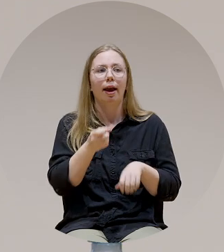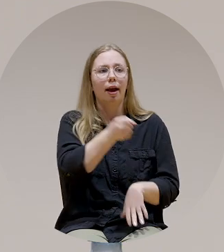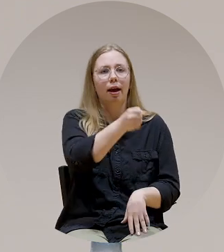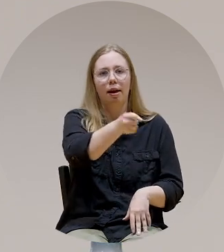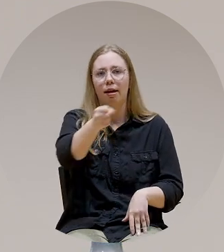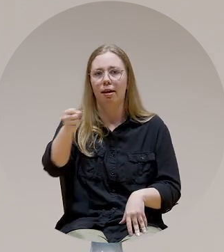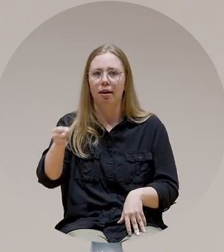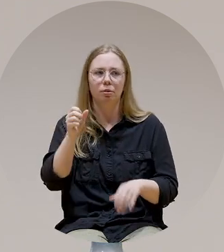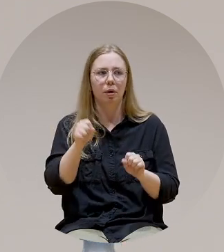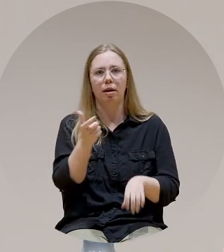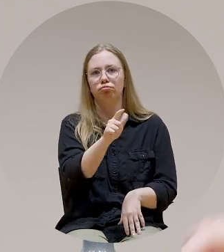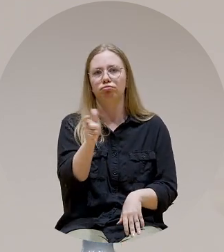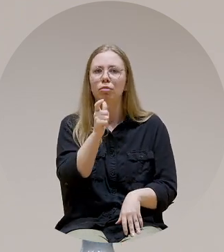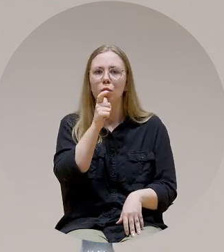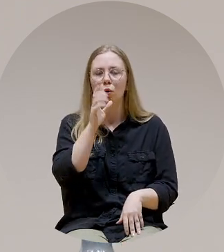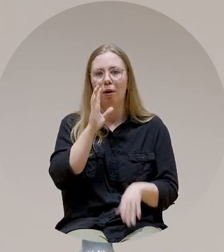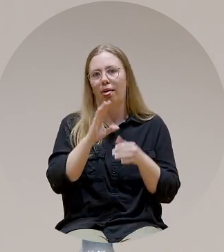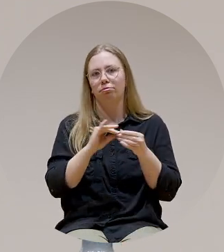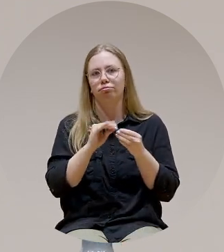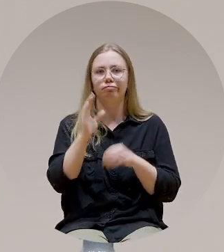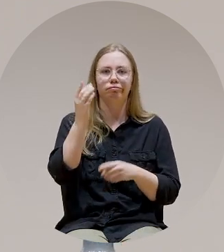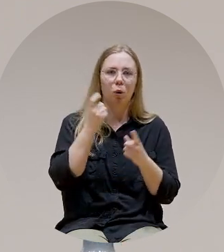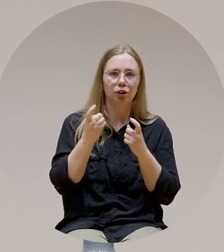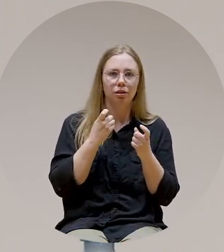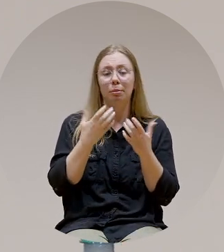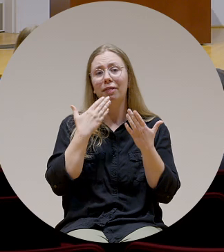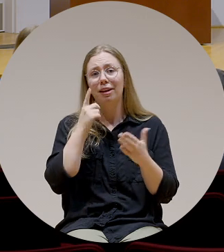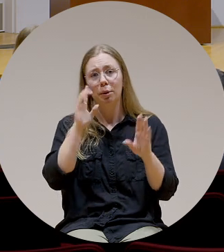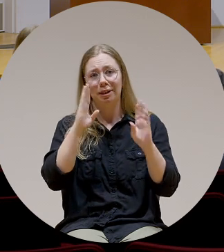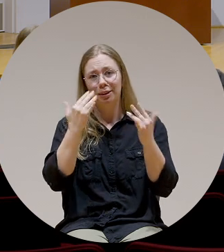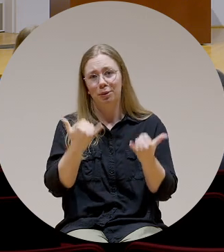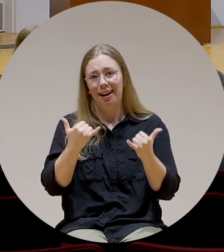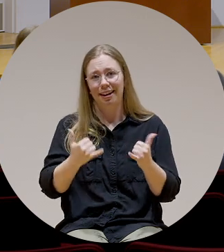of the recording. So thank you so much for your attention today.